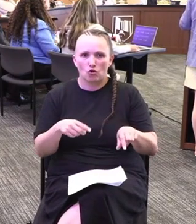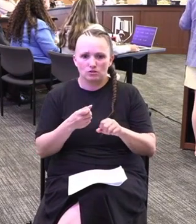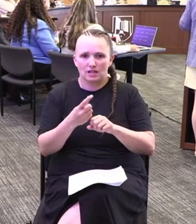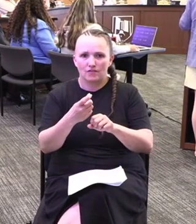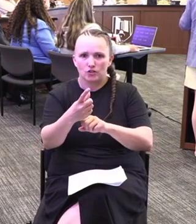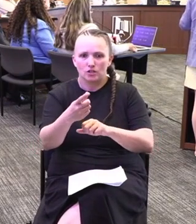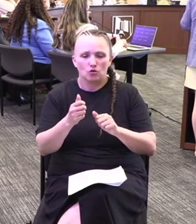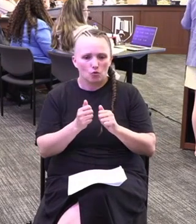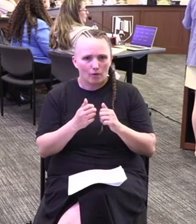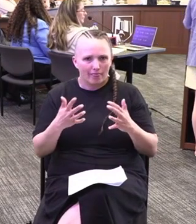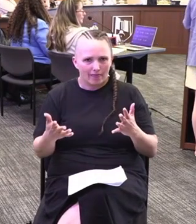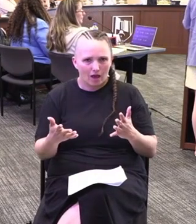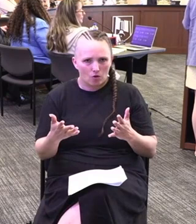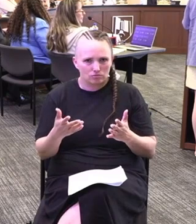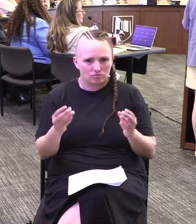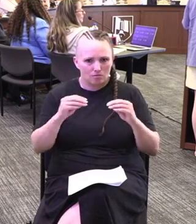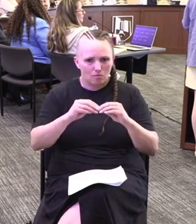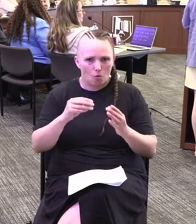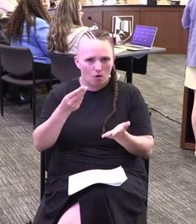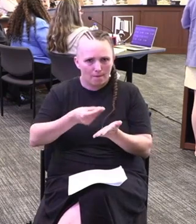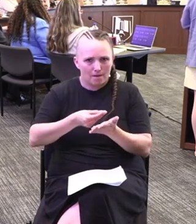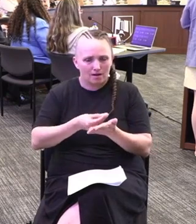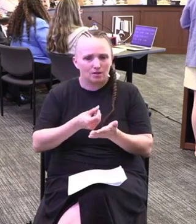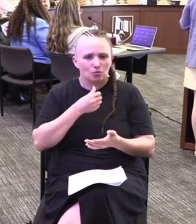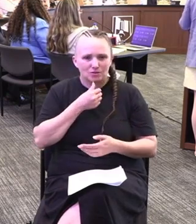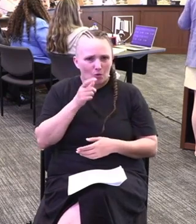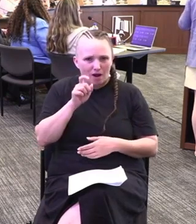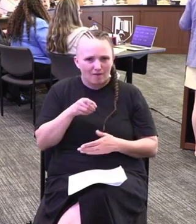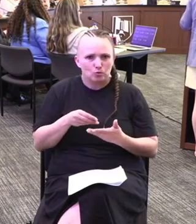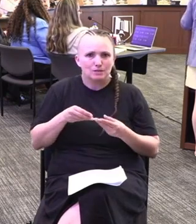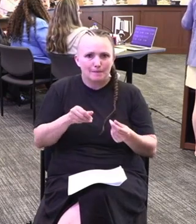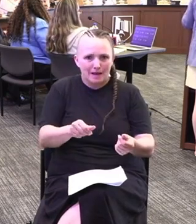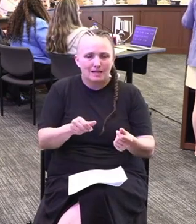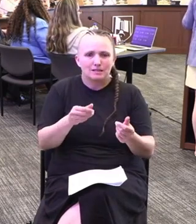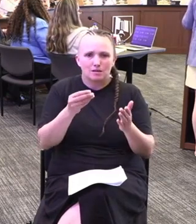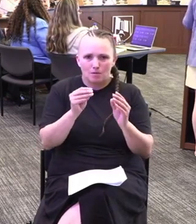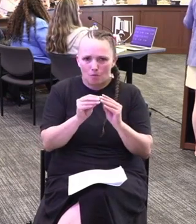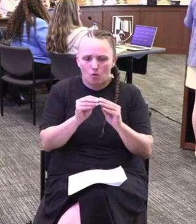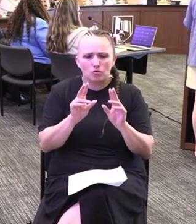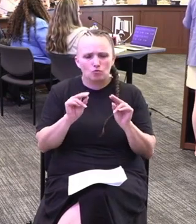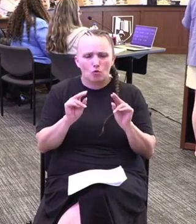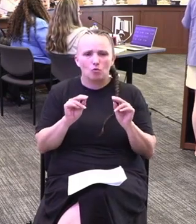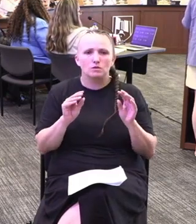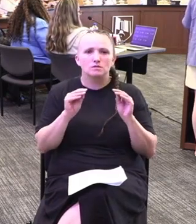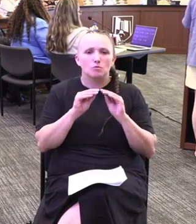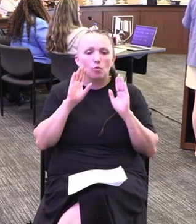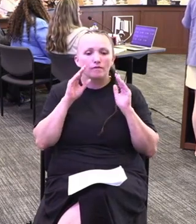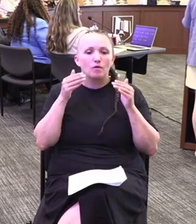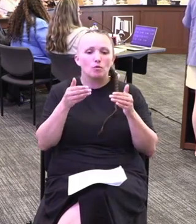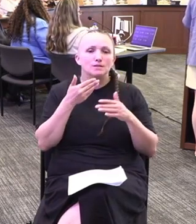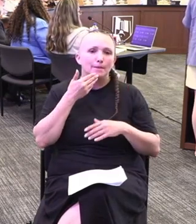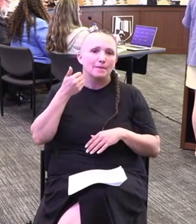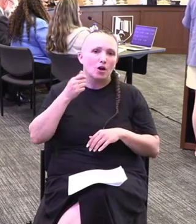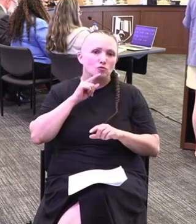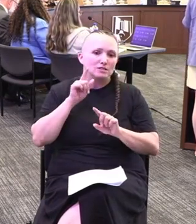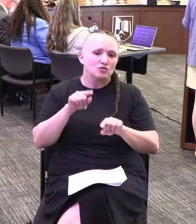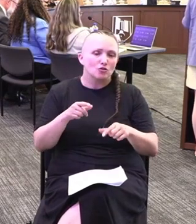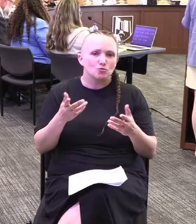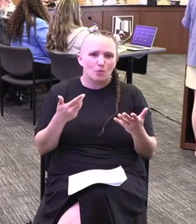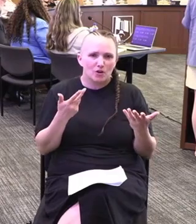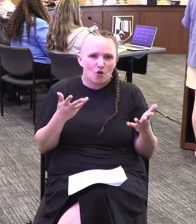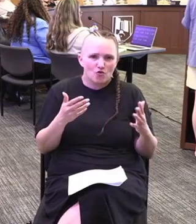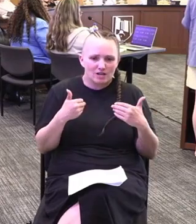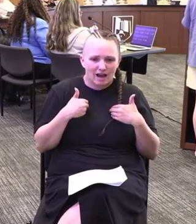increased budget. So this isn't about spending more. It's about delivering better results with what we already have, expanding into